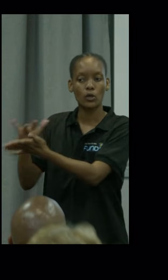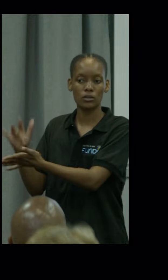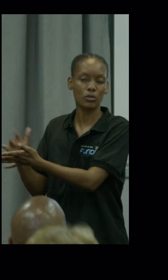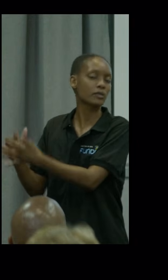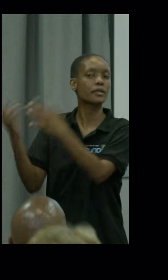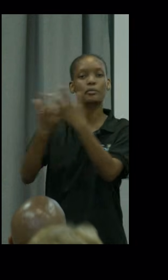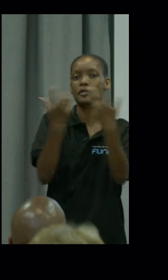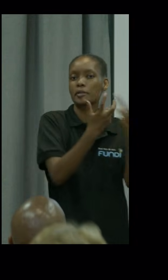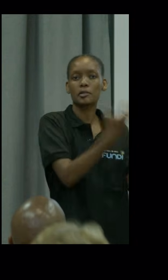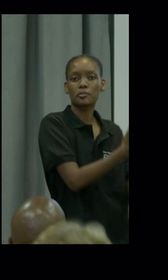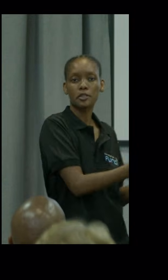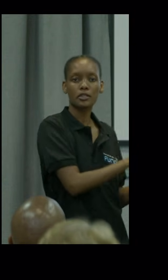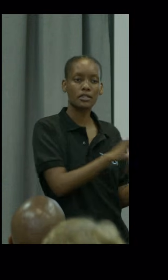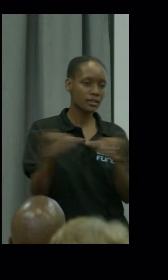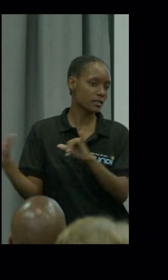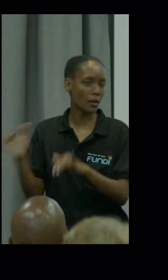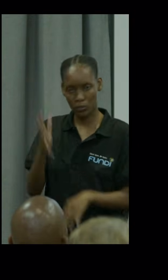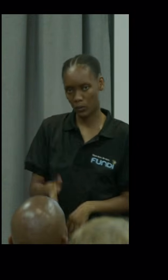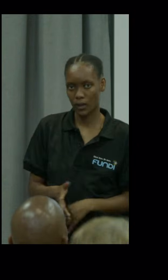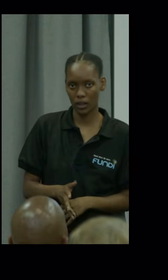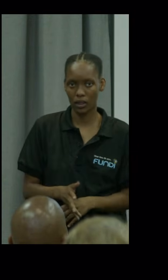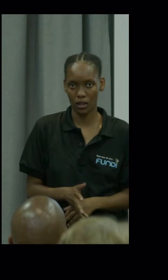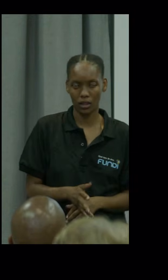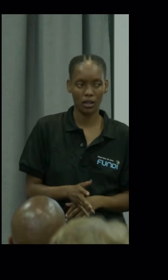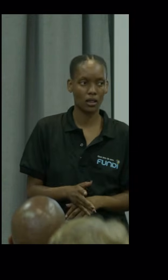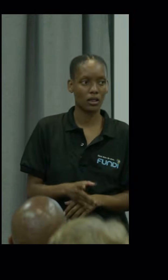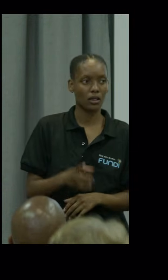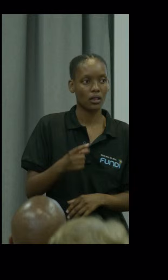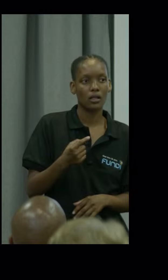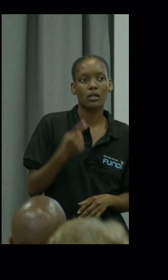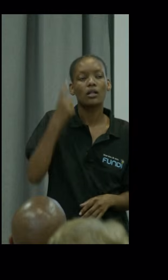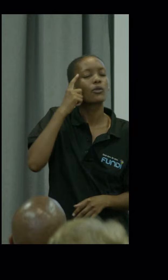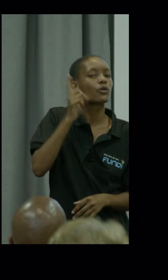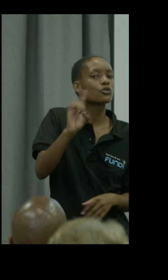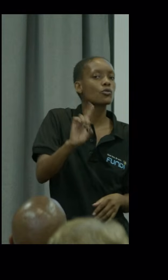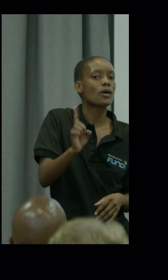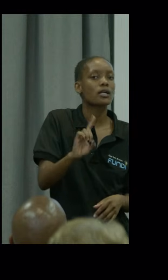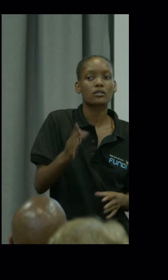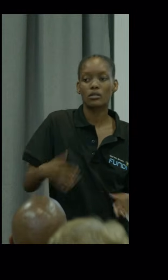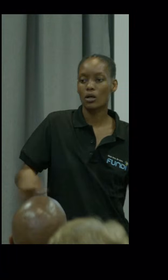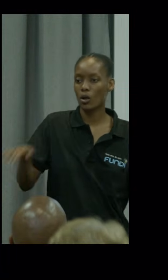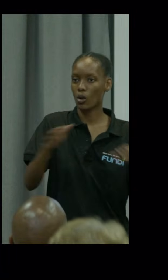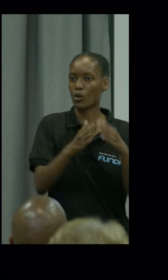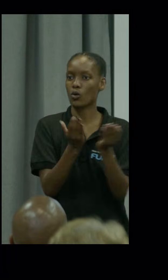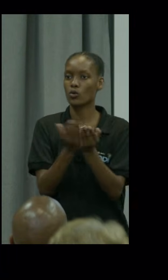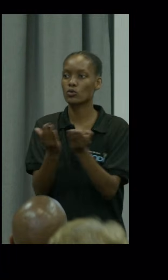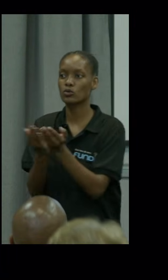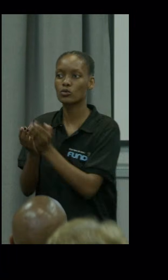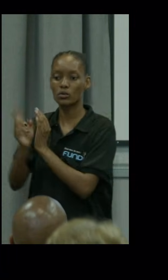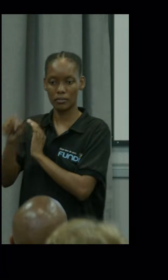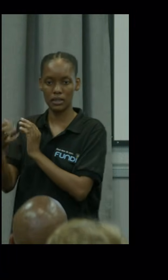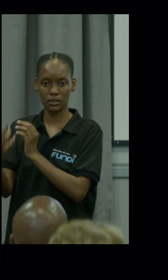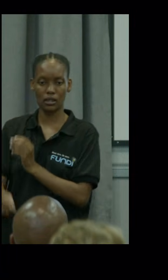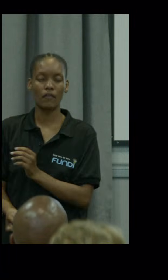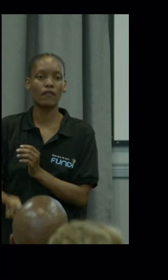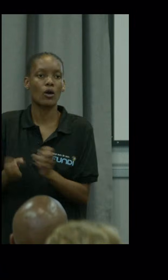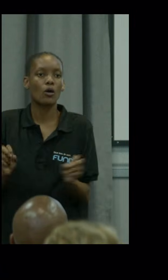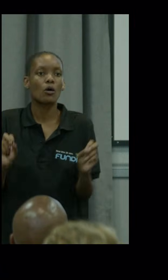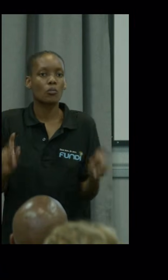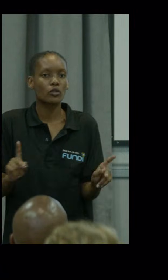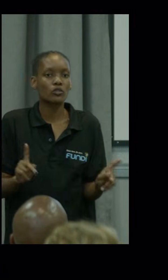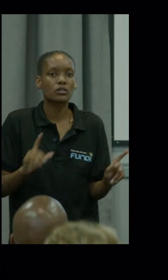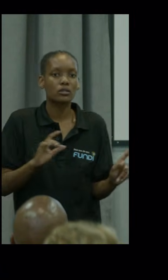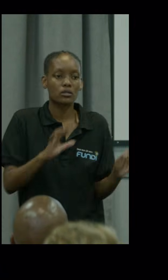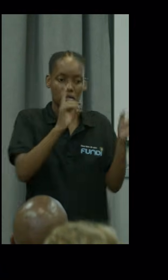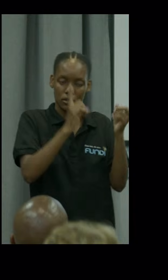the logic would be that, look, all schools should have an equal opportunity to specialize in certain subjects.